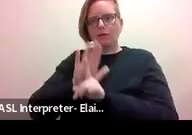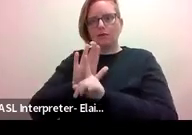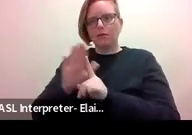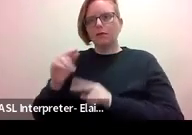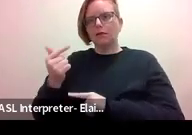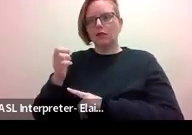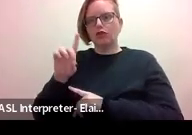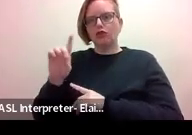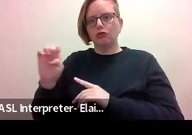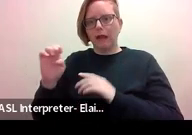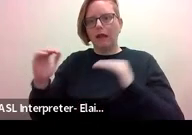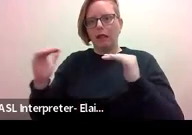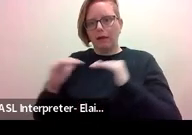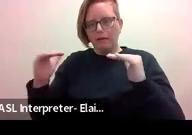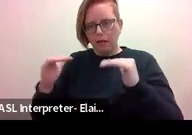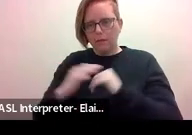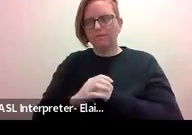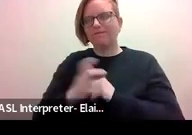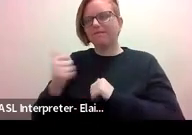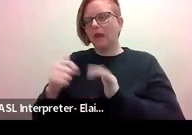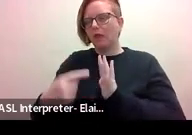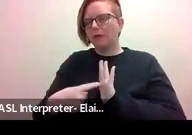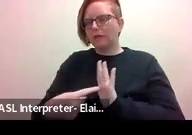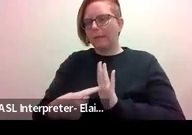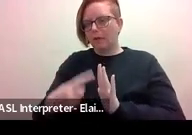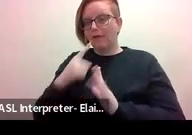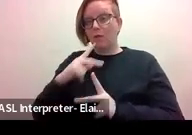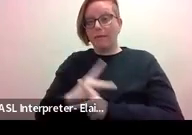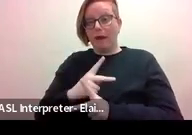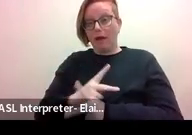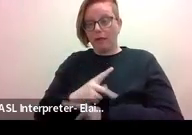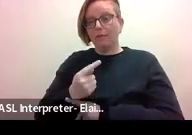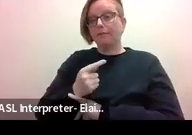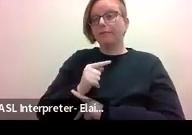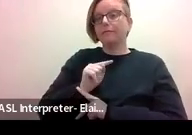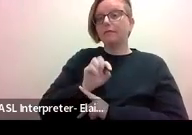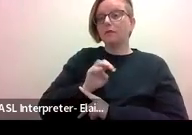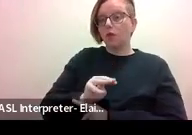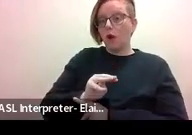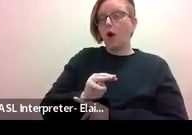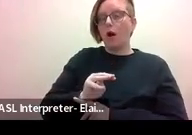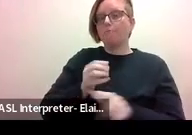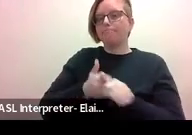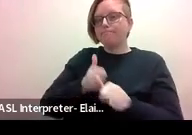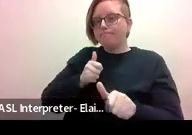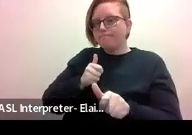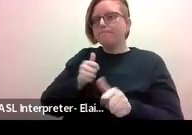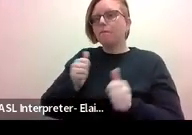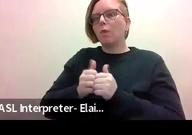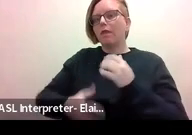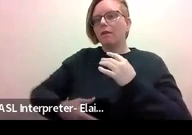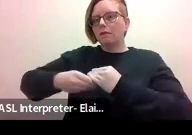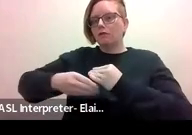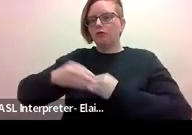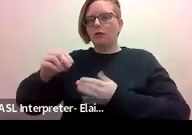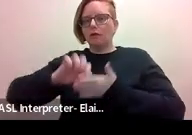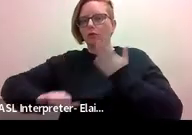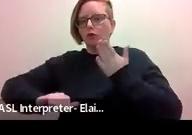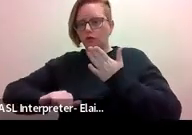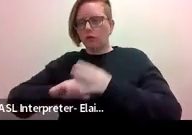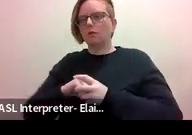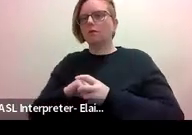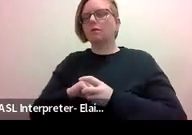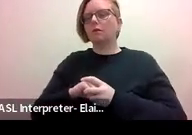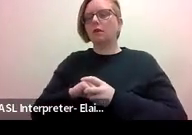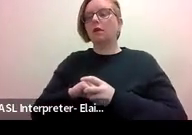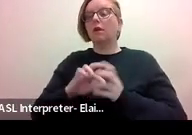example is, we'll go down to the bottom for math. So Tom has a deficit in addition and subtraction, and this impacts his ability